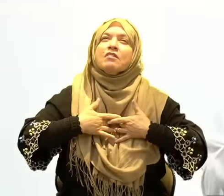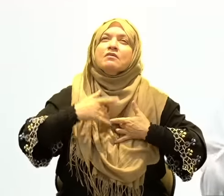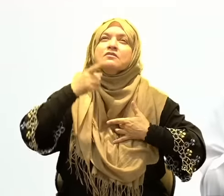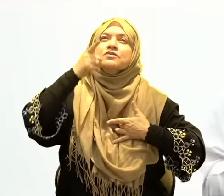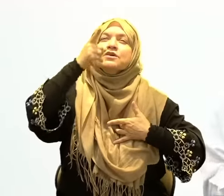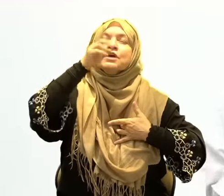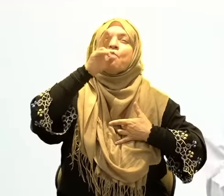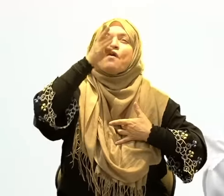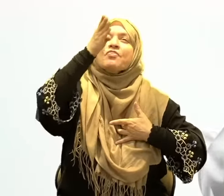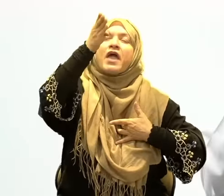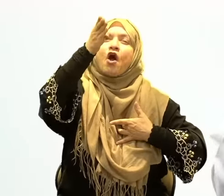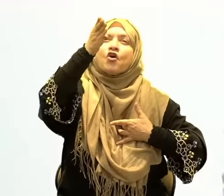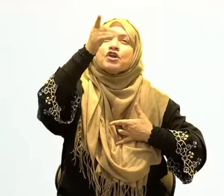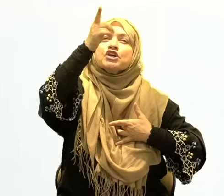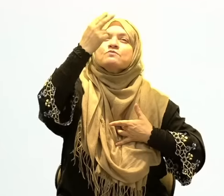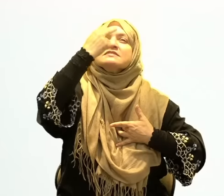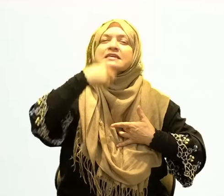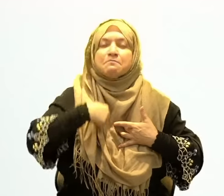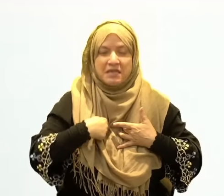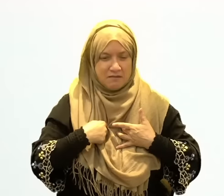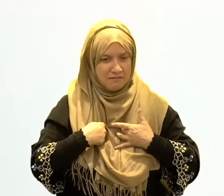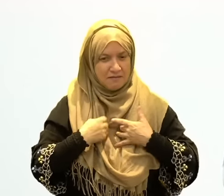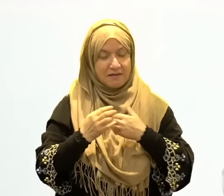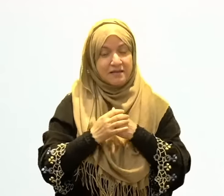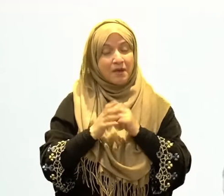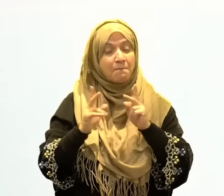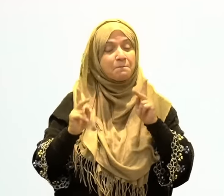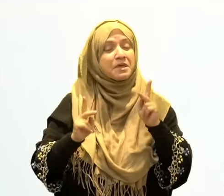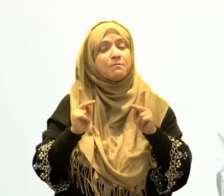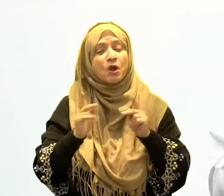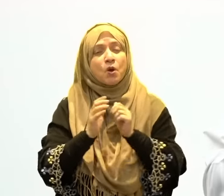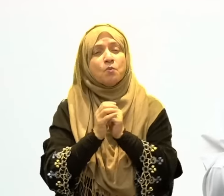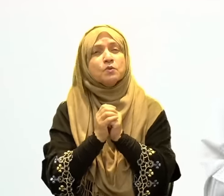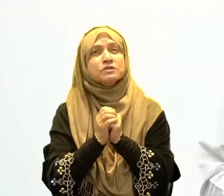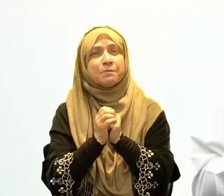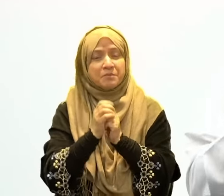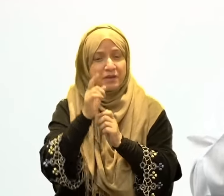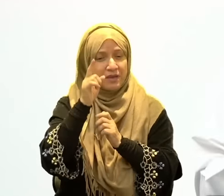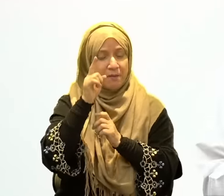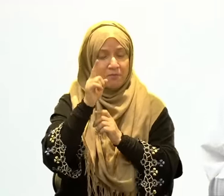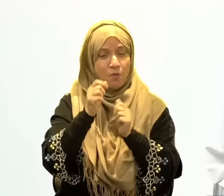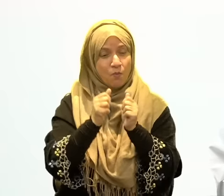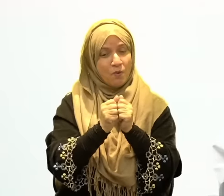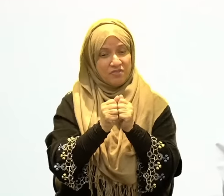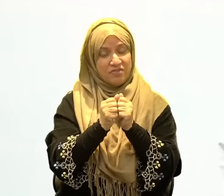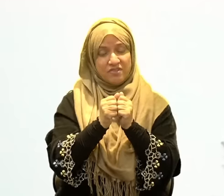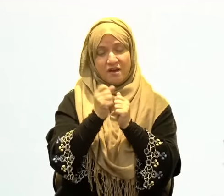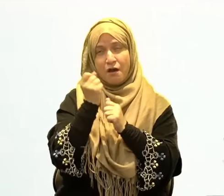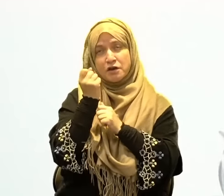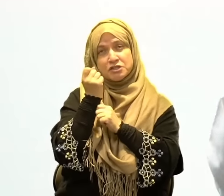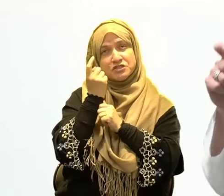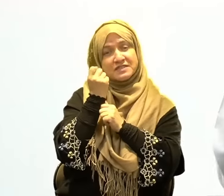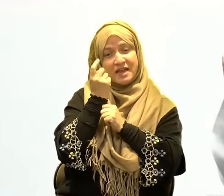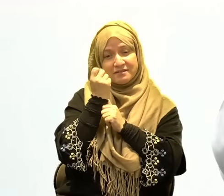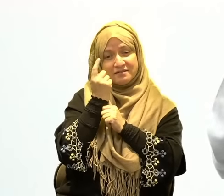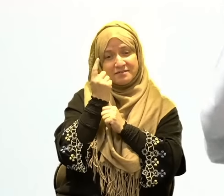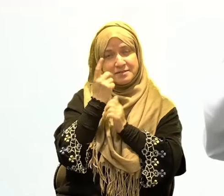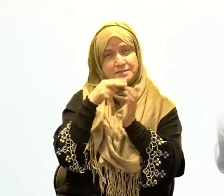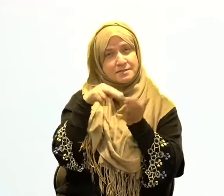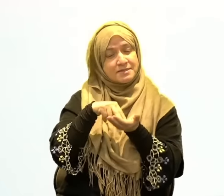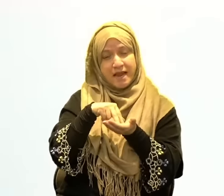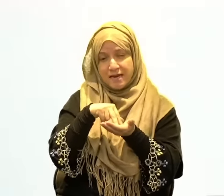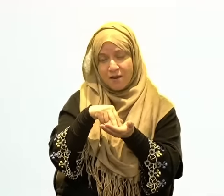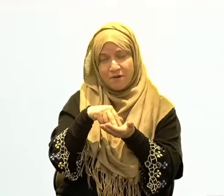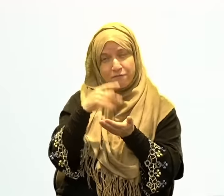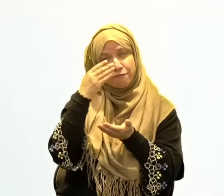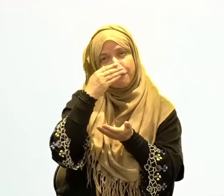this complete presence, understanding that he is in the presence of Allah, and Allah subhanahu wa ta'ala